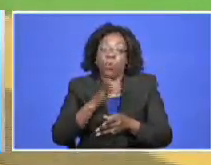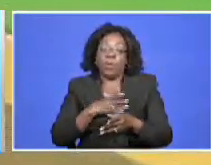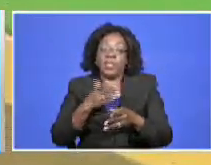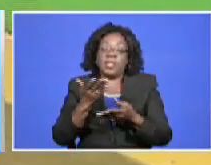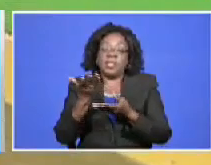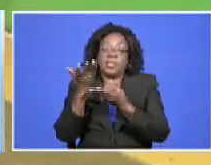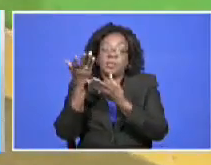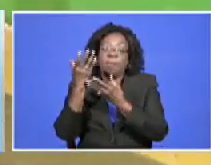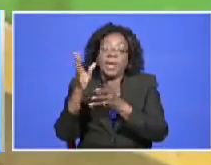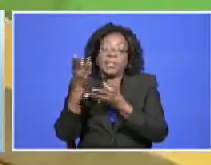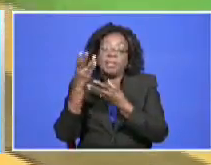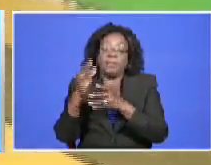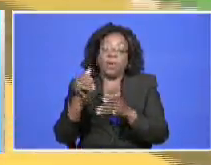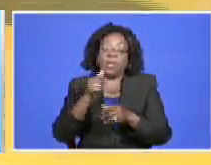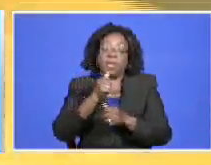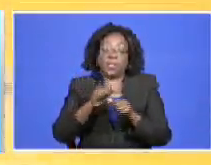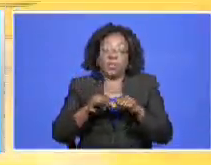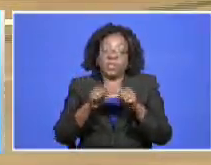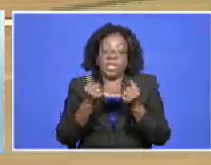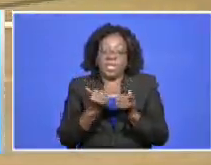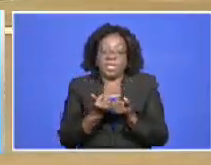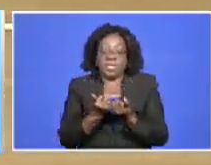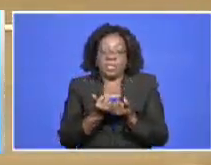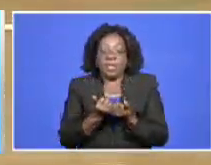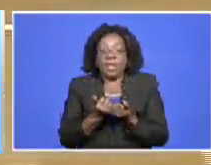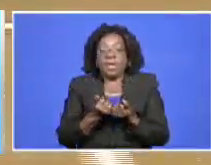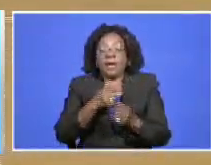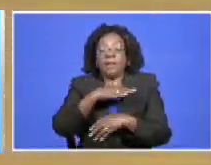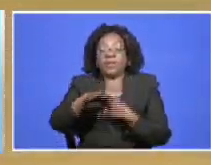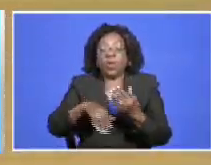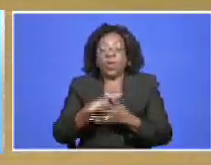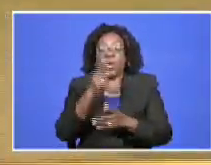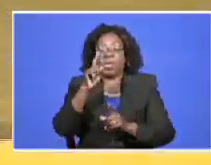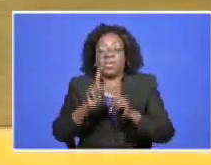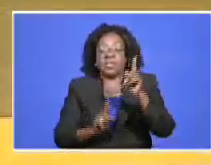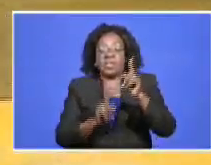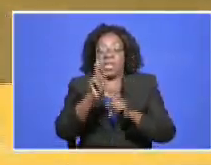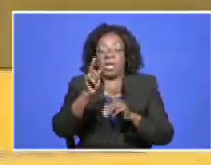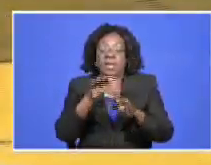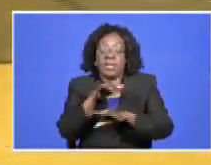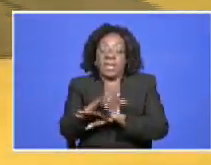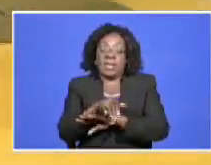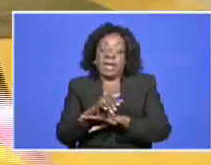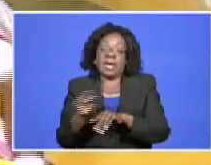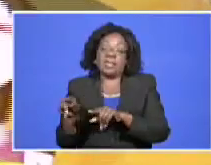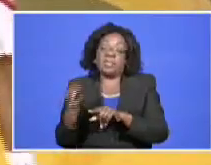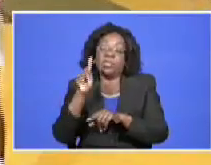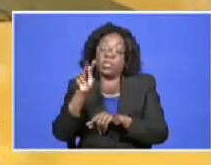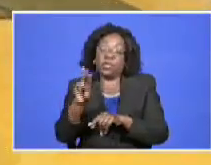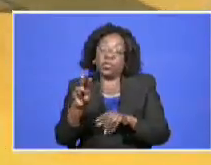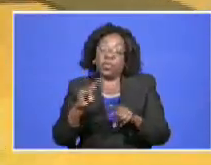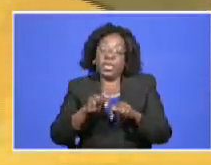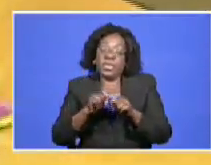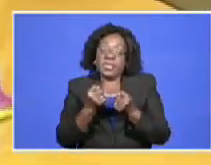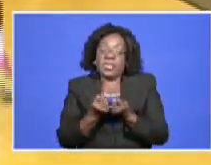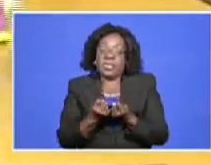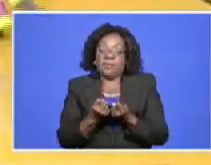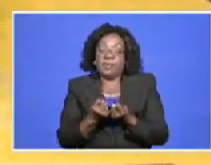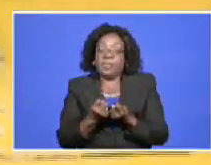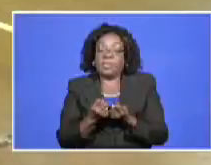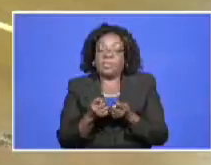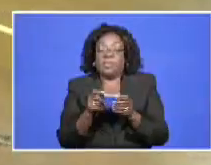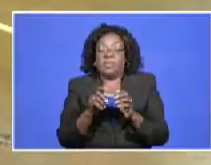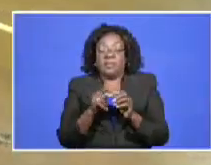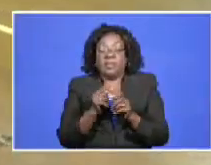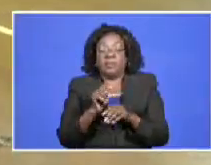its All-Star Night that highlighted some of the best players in the league as two teams captained by Leisha Grant and Brittany Harrison